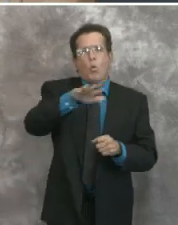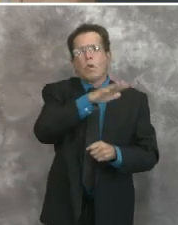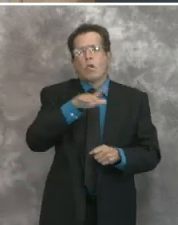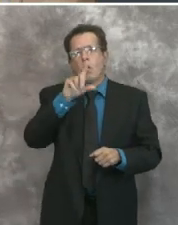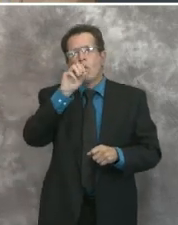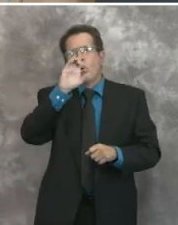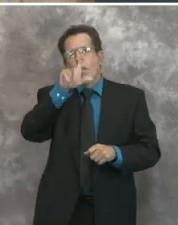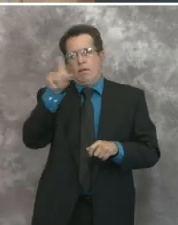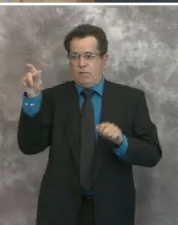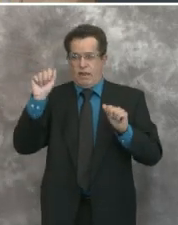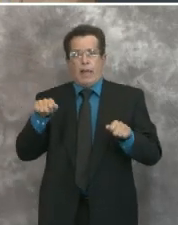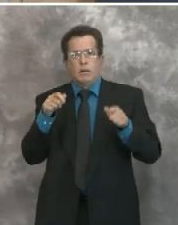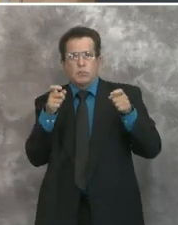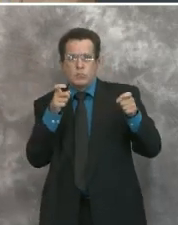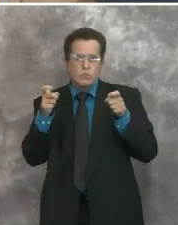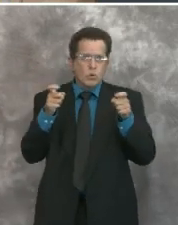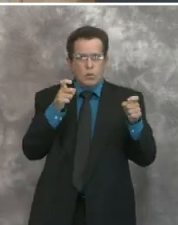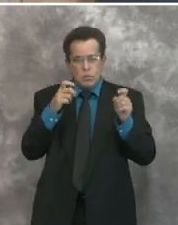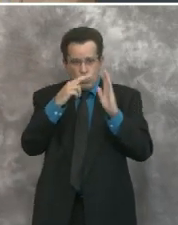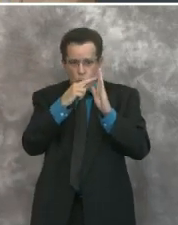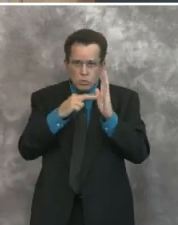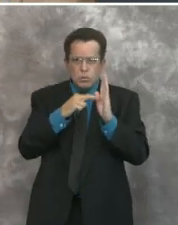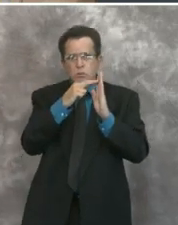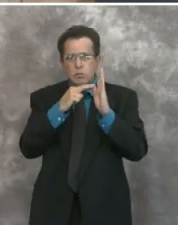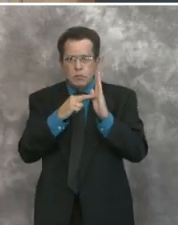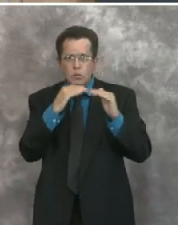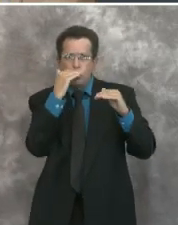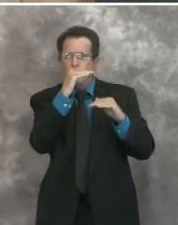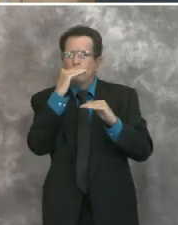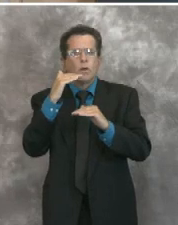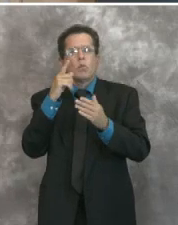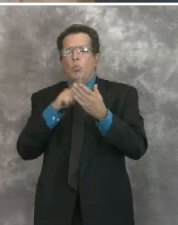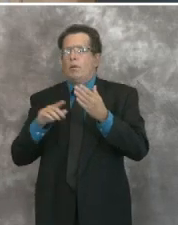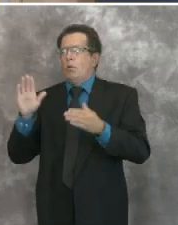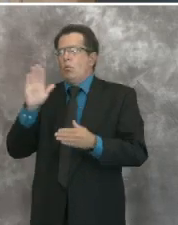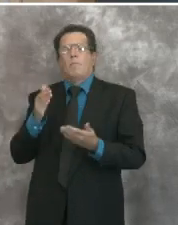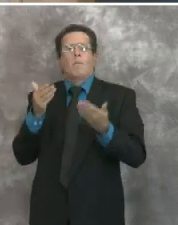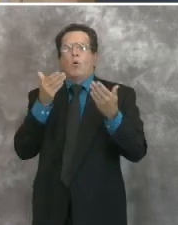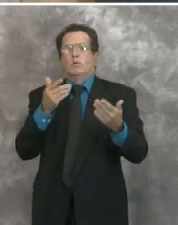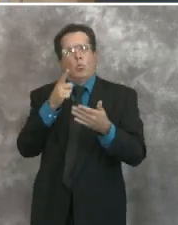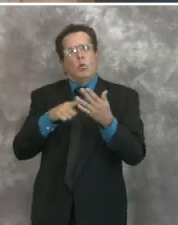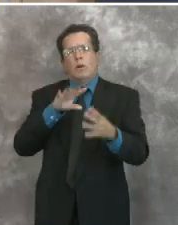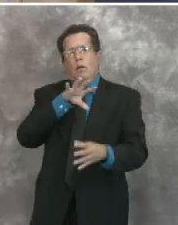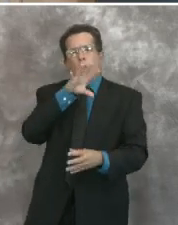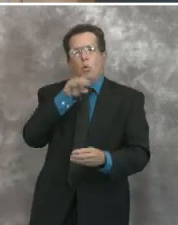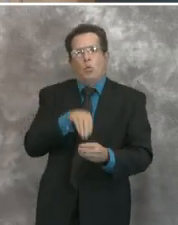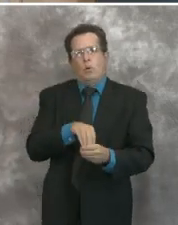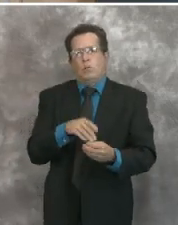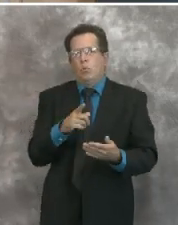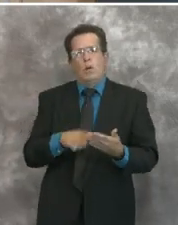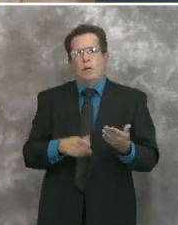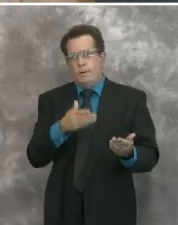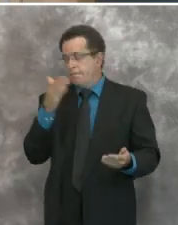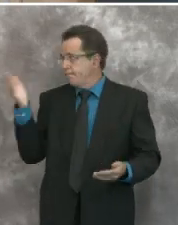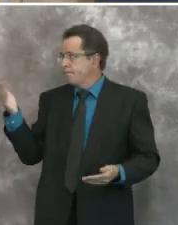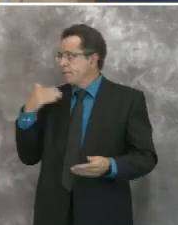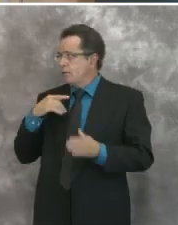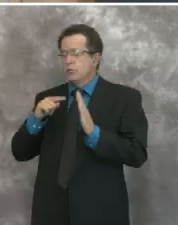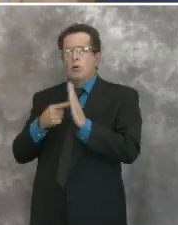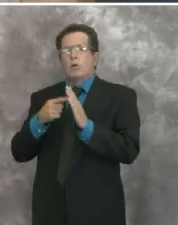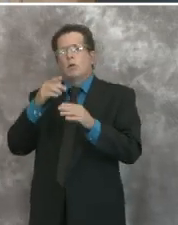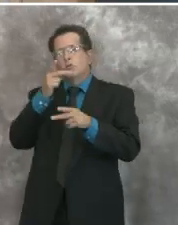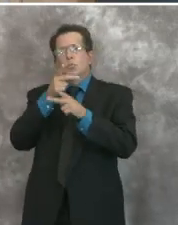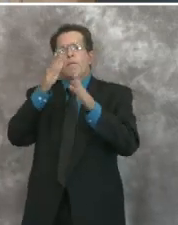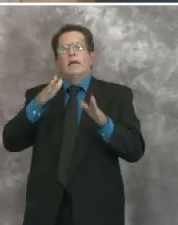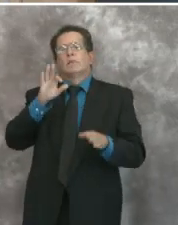those regulations, scale up some of those restrictions, or scale back. Just what does that proposal entail? Well, let me start off, and then I know Supervisor Fletcher has